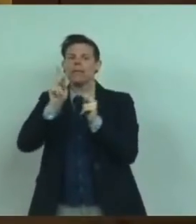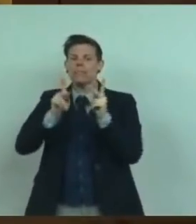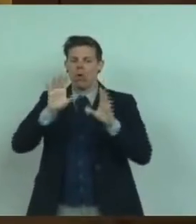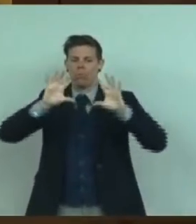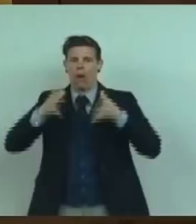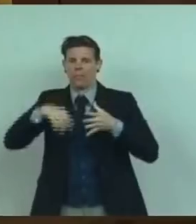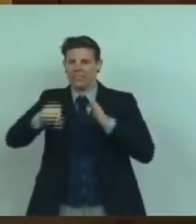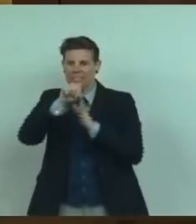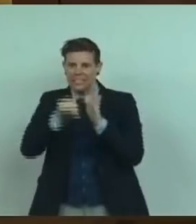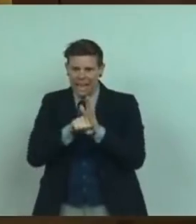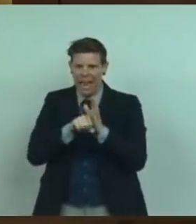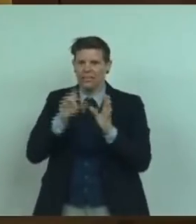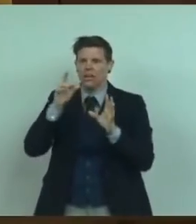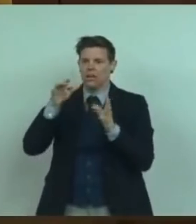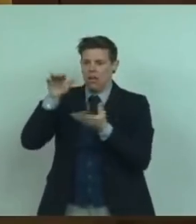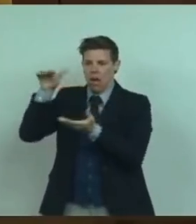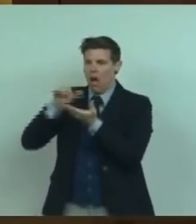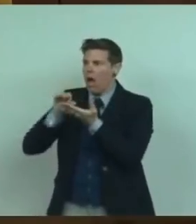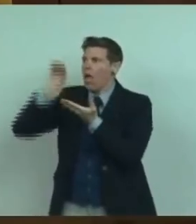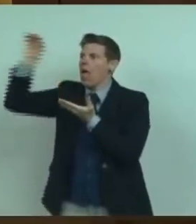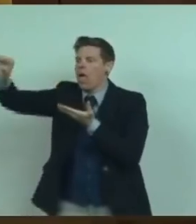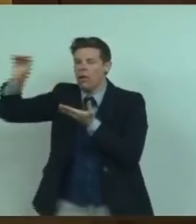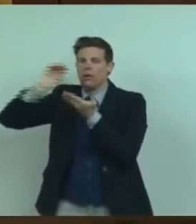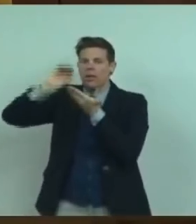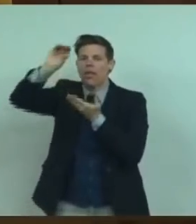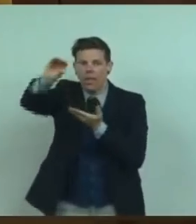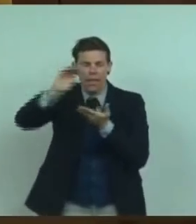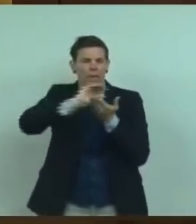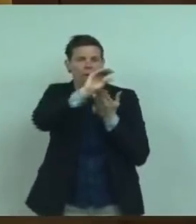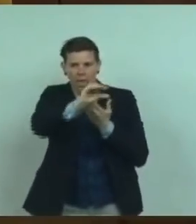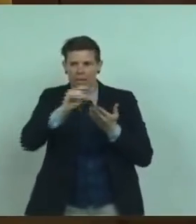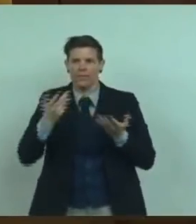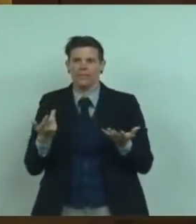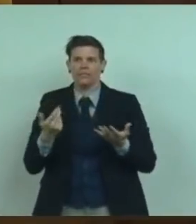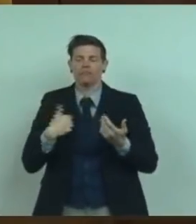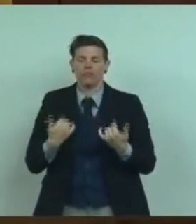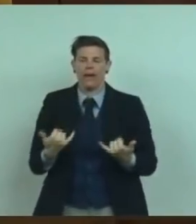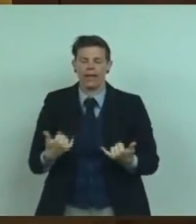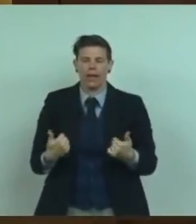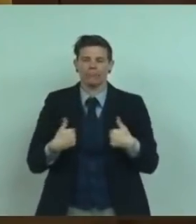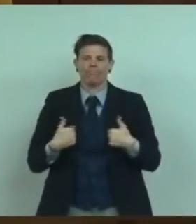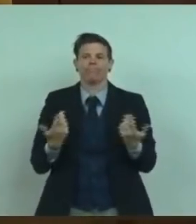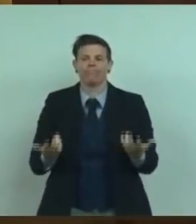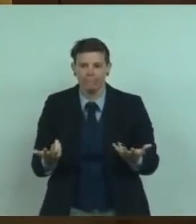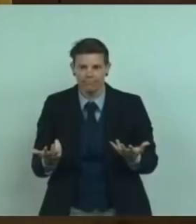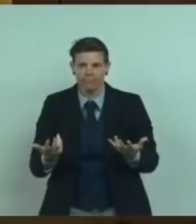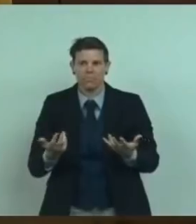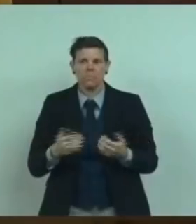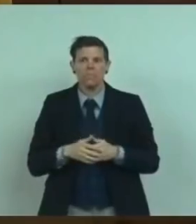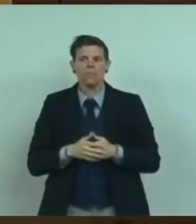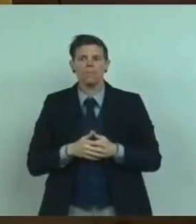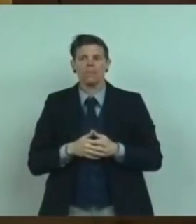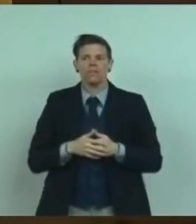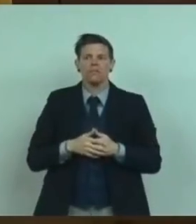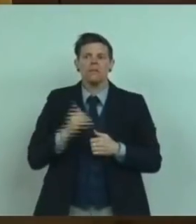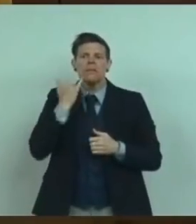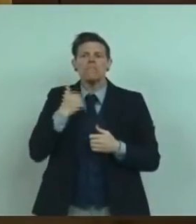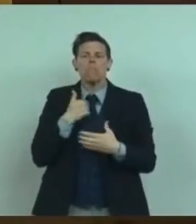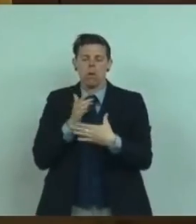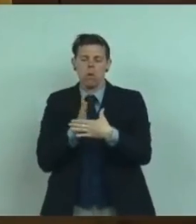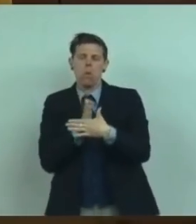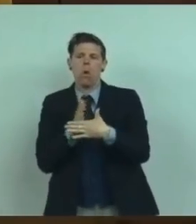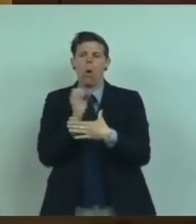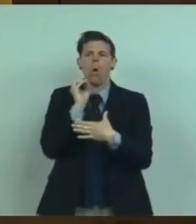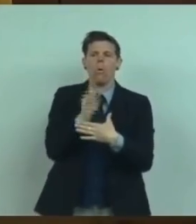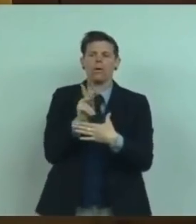out about if we are moderately successful in social distancing, what should we expect, and why I